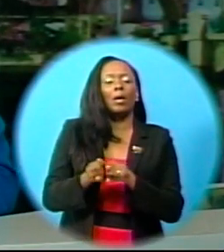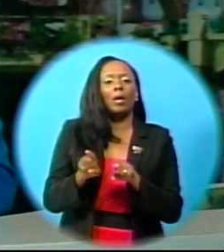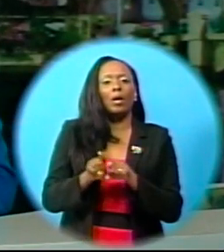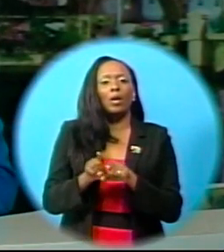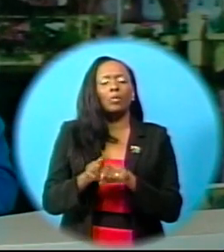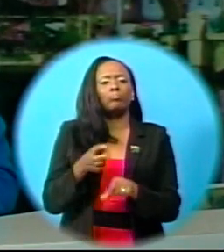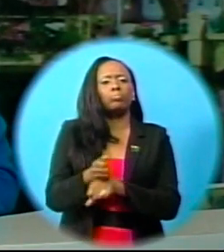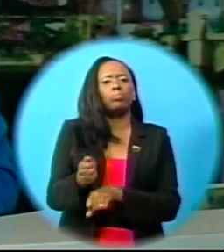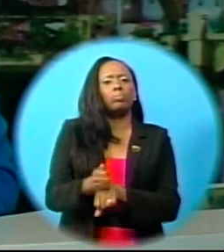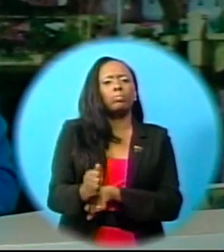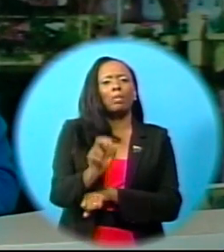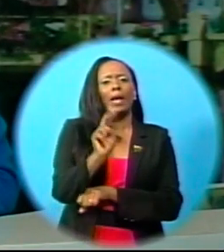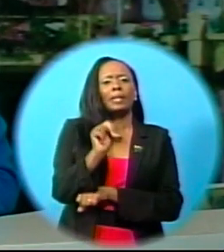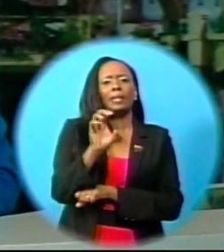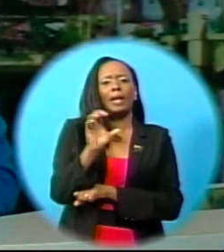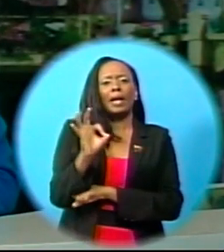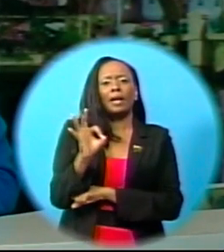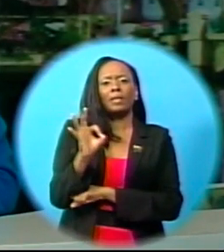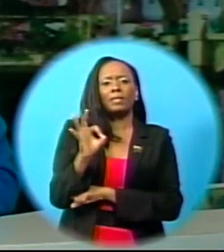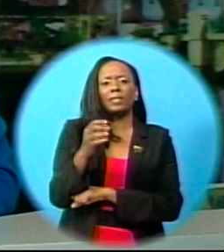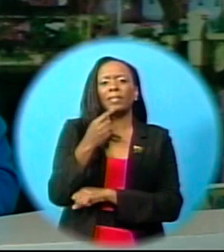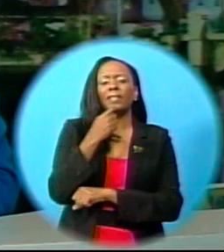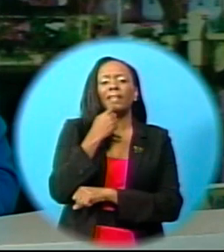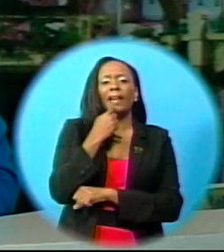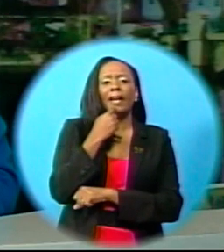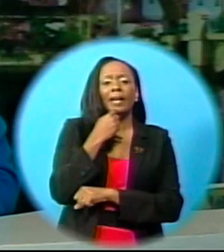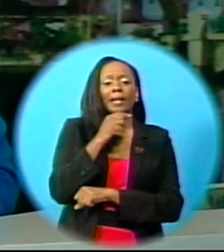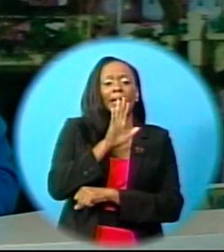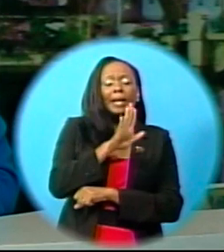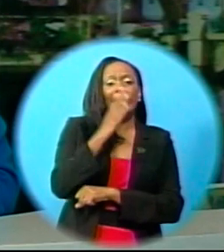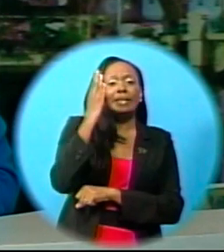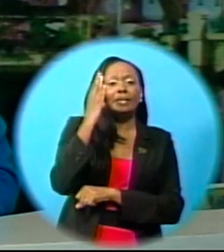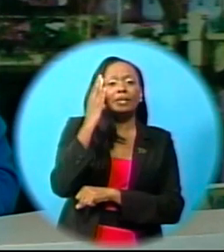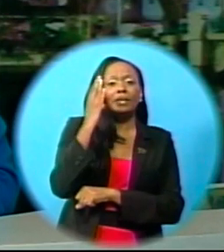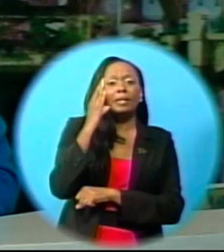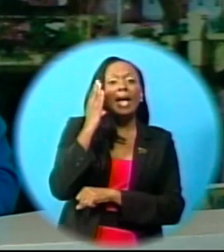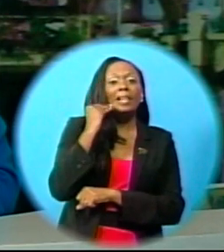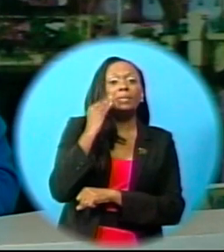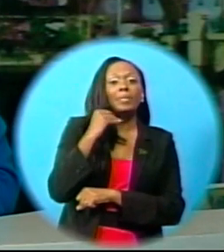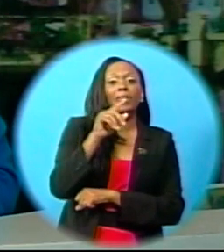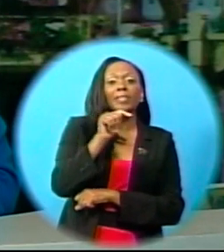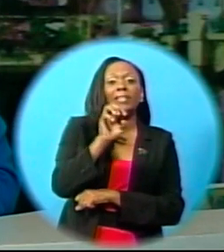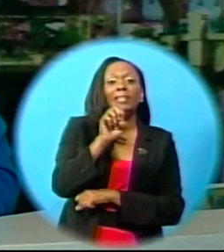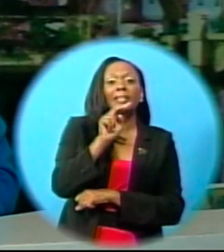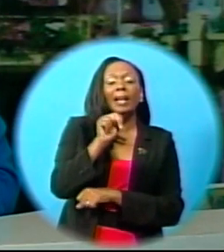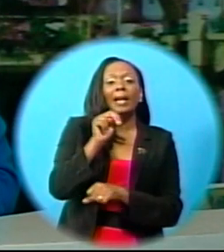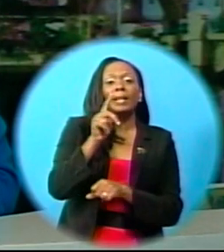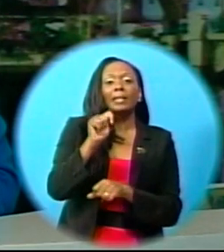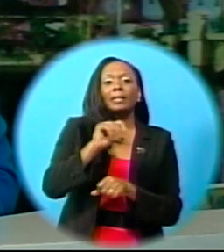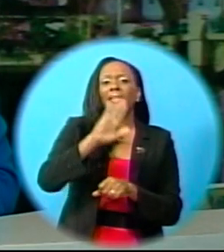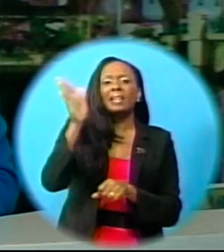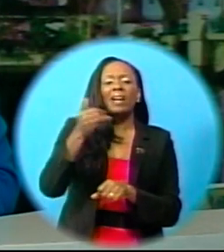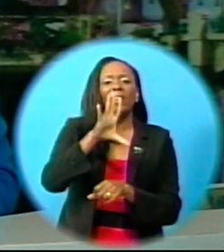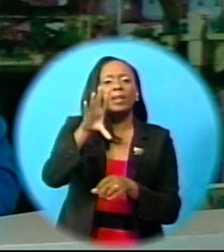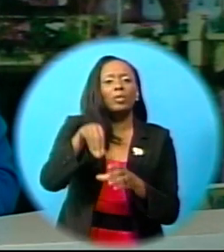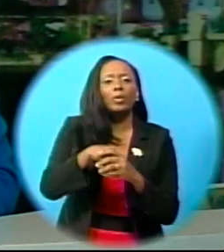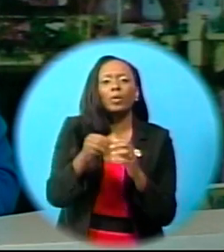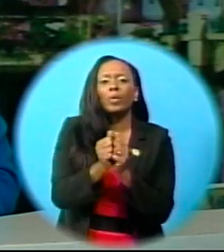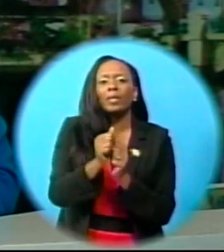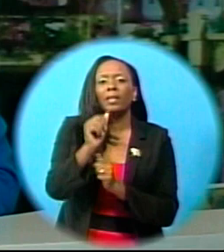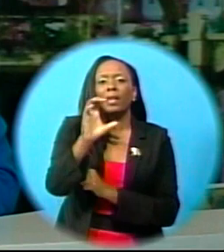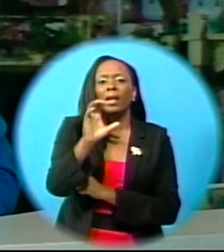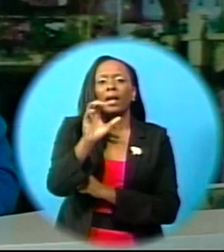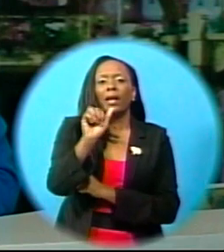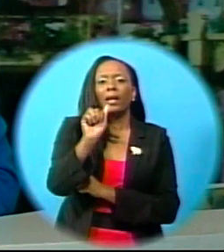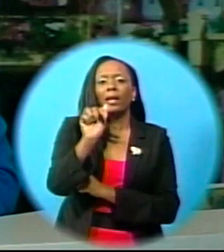bashed the National Cultural Foundation for excluding artists from the Experience tent from the annual cavalcades. The tent, which is in its